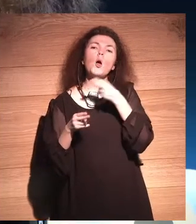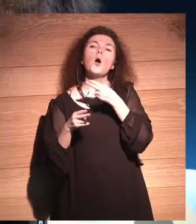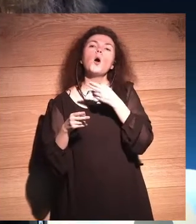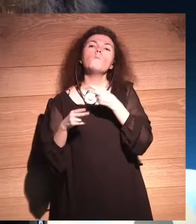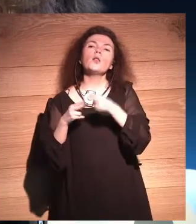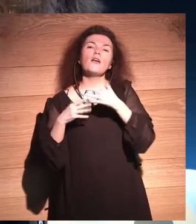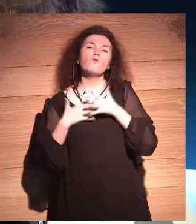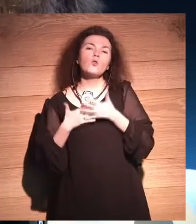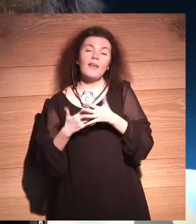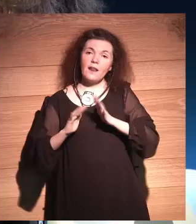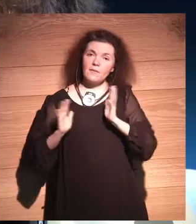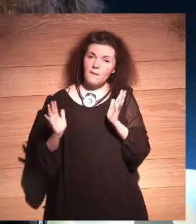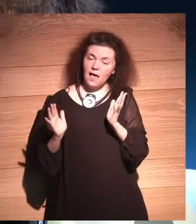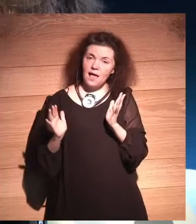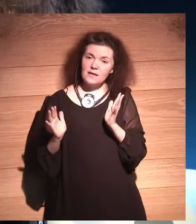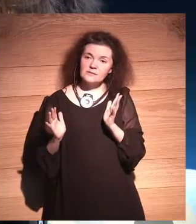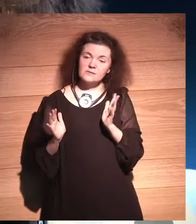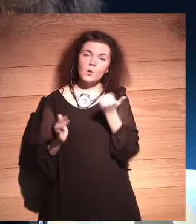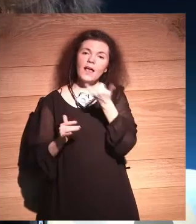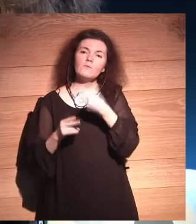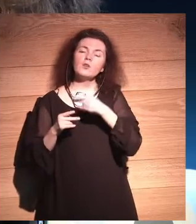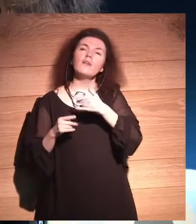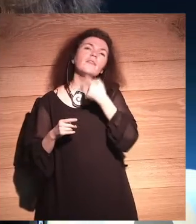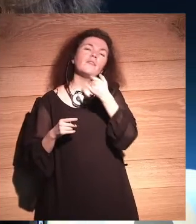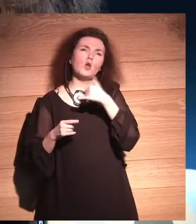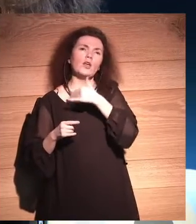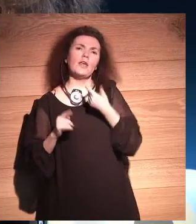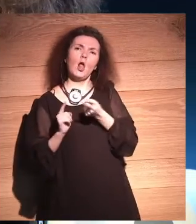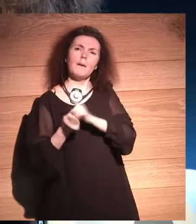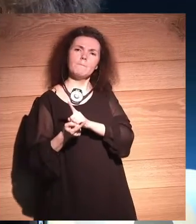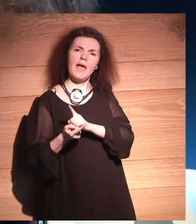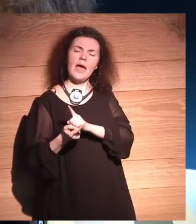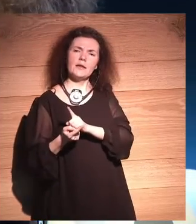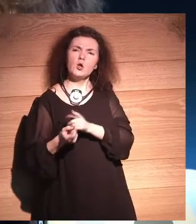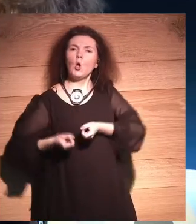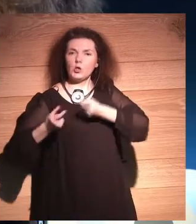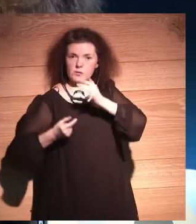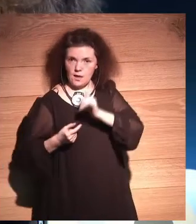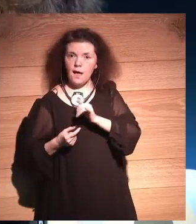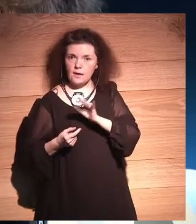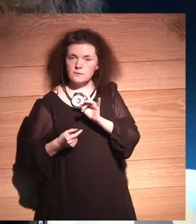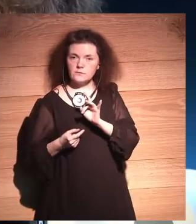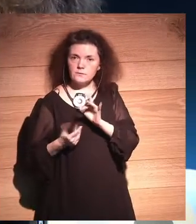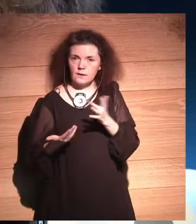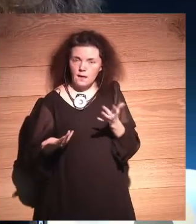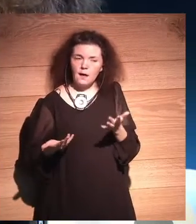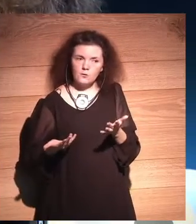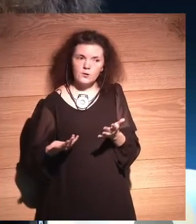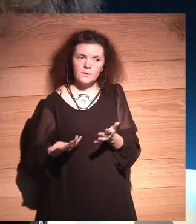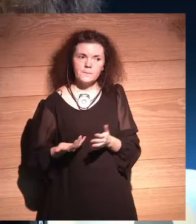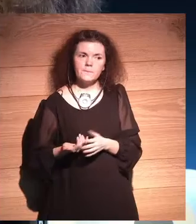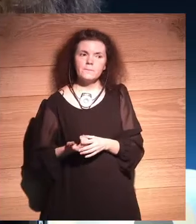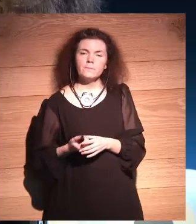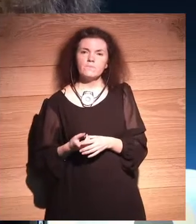you need to change, and bears the cost of that? Because el cambio siempre tiene resistencias en todos lados, ¿no? Entonces,